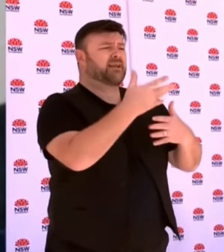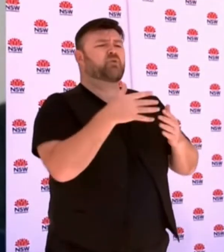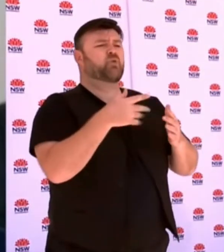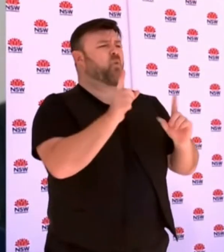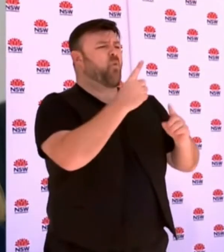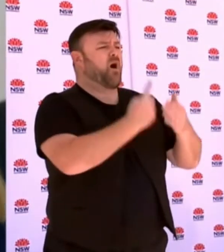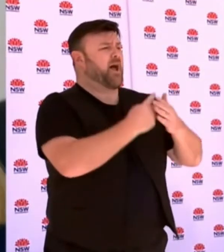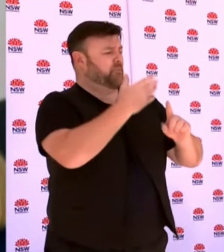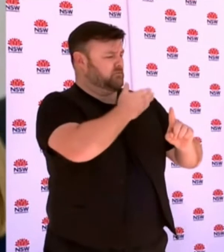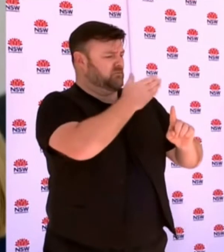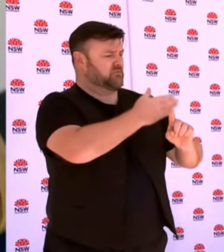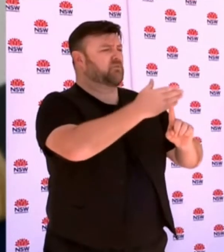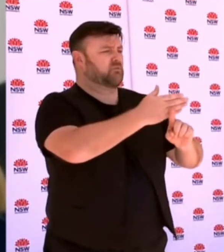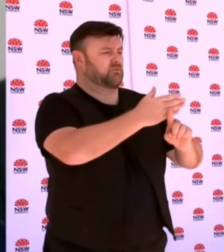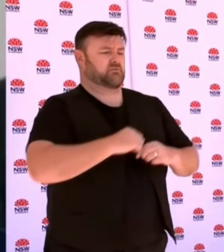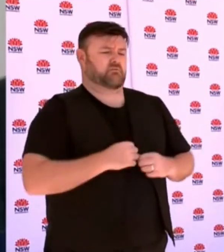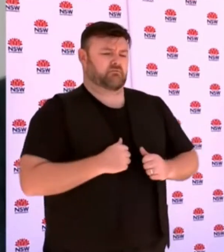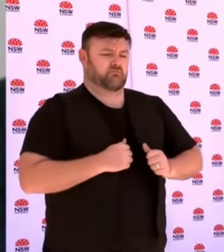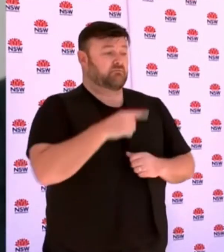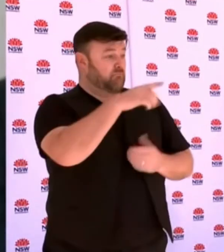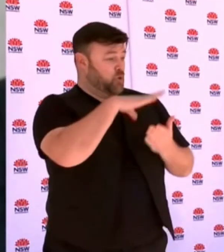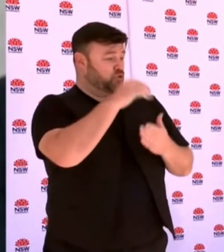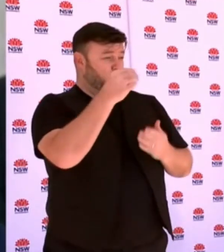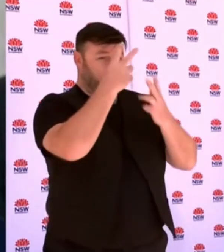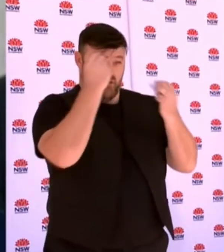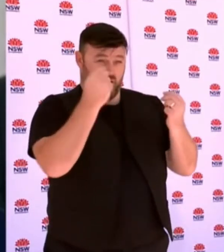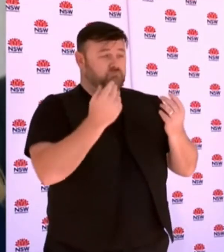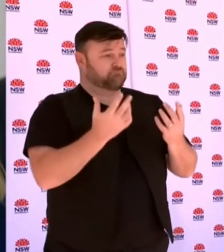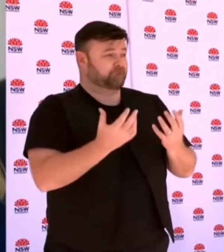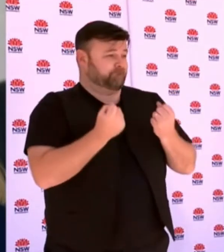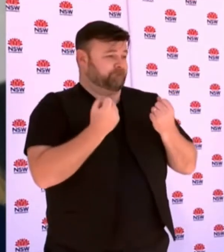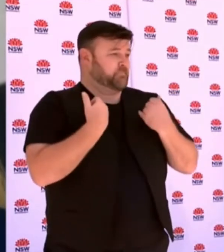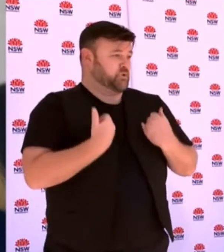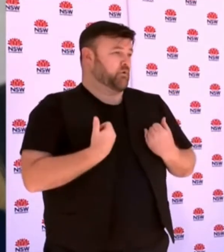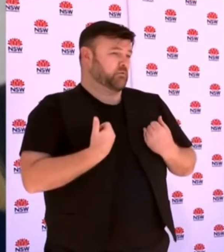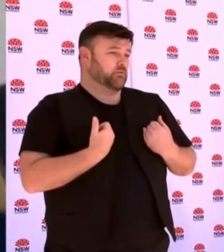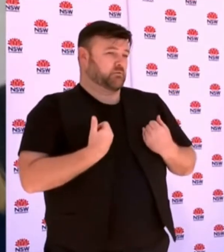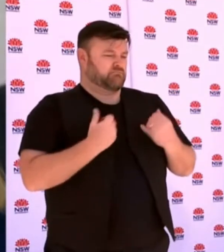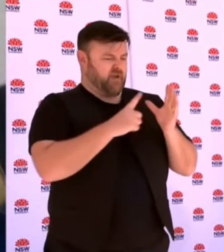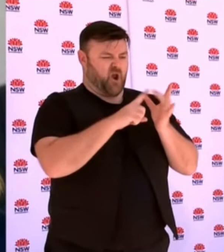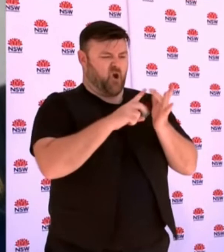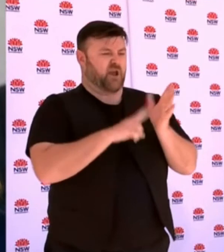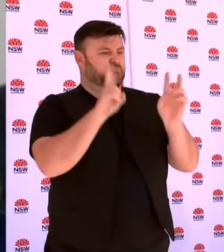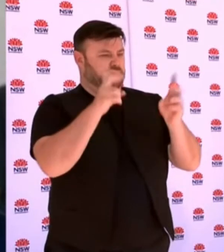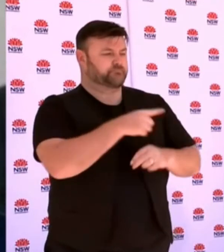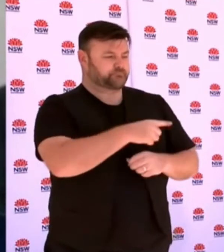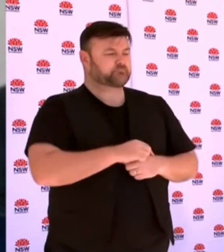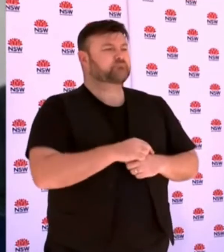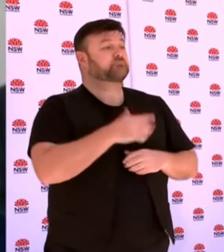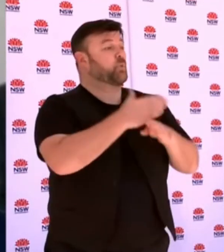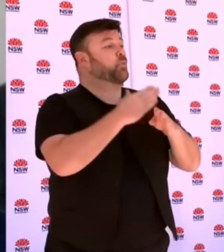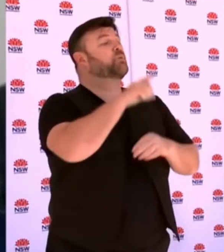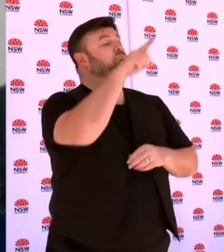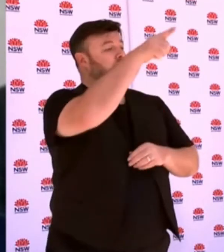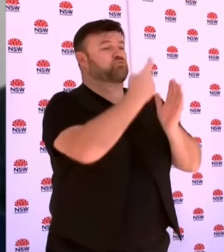people understand? When we first became aware that a student nurse, an AIN, was working at North Shore